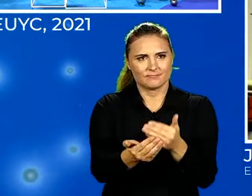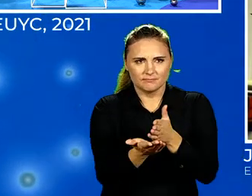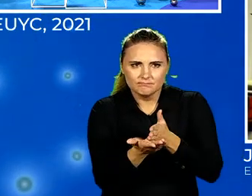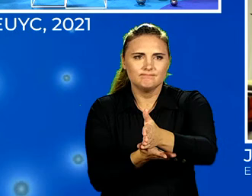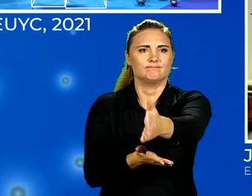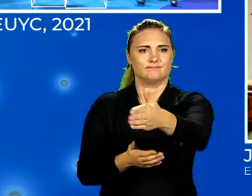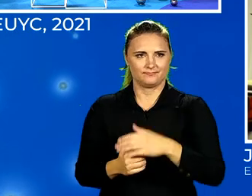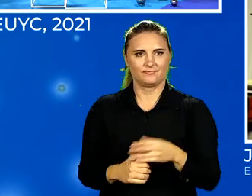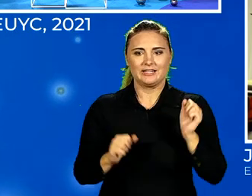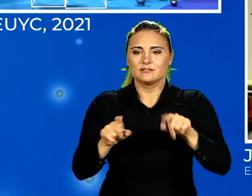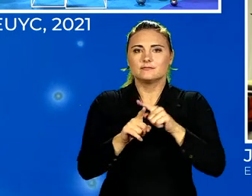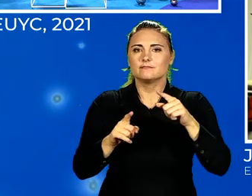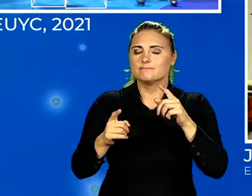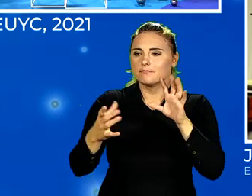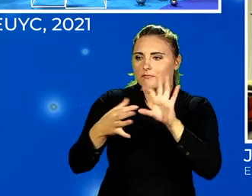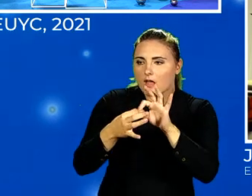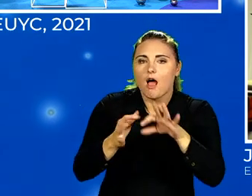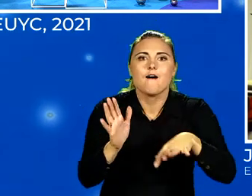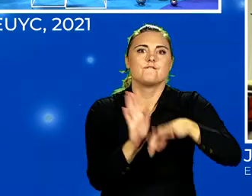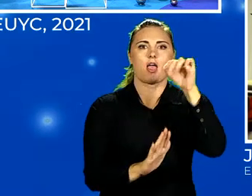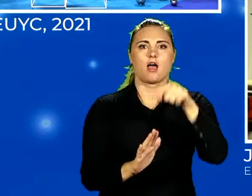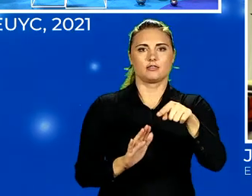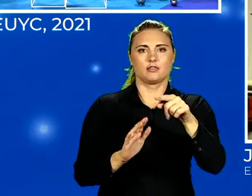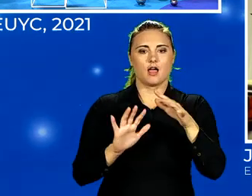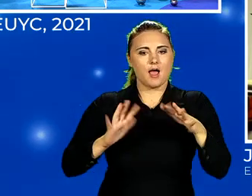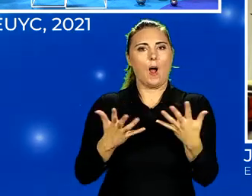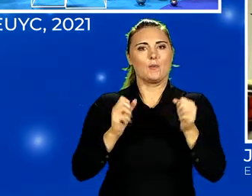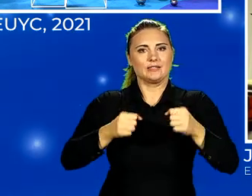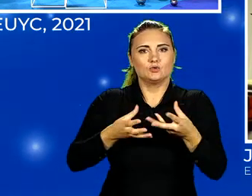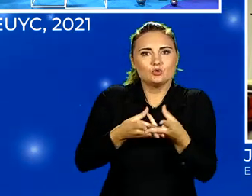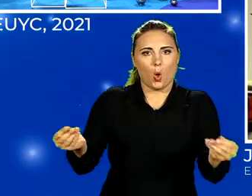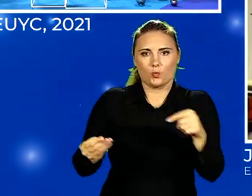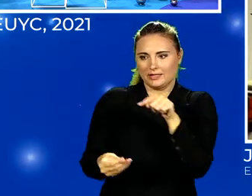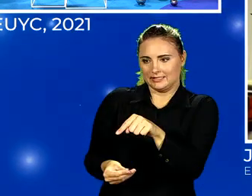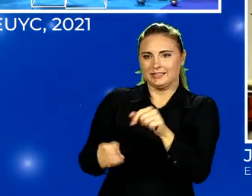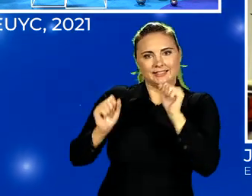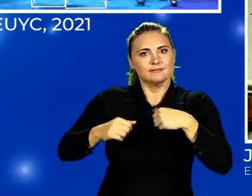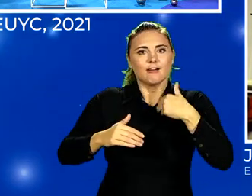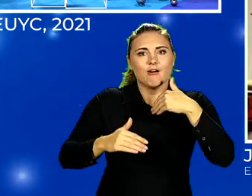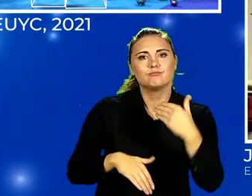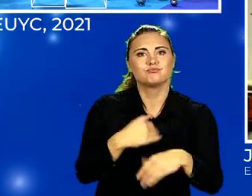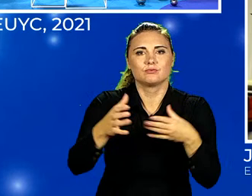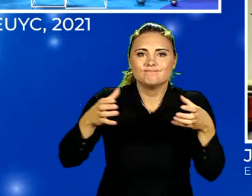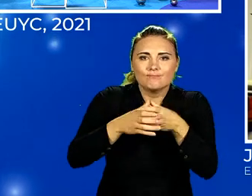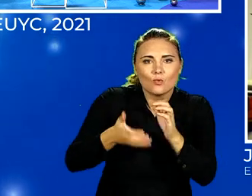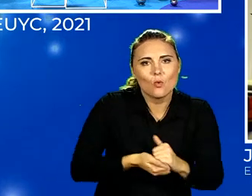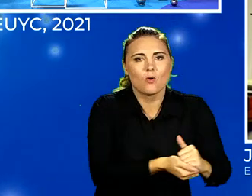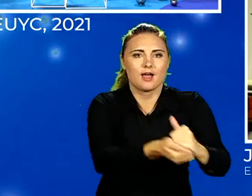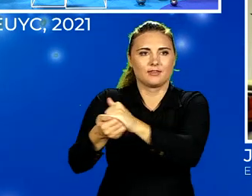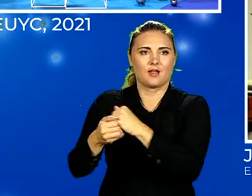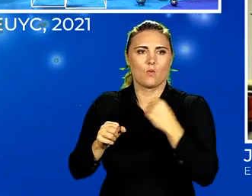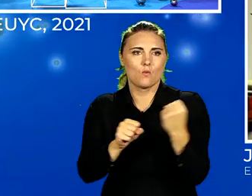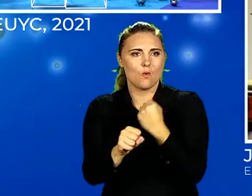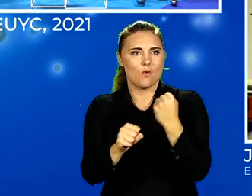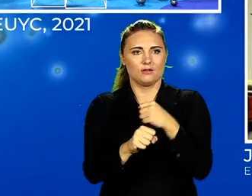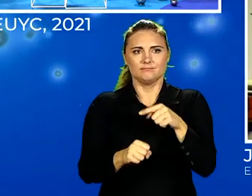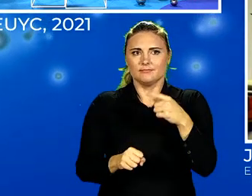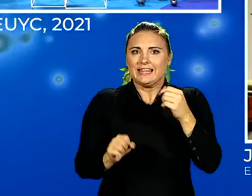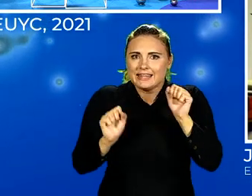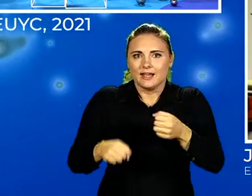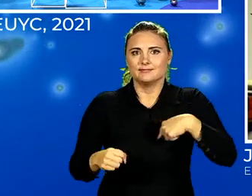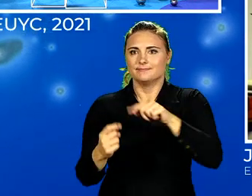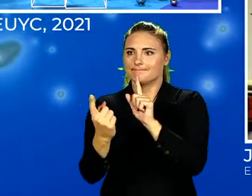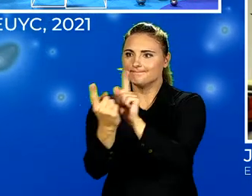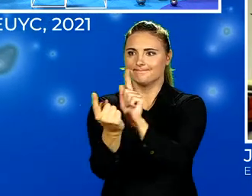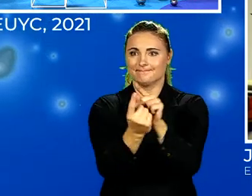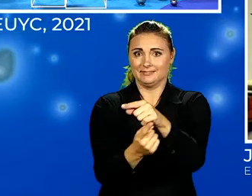work digitally, online, but we must keep physical participation up and running,